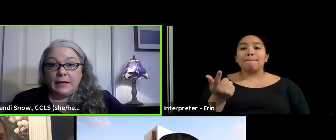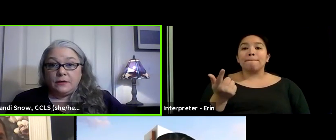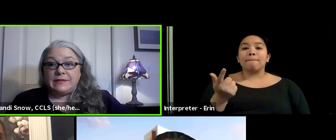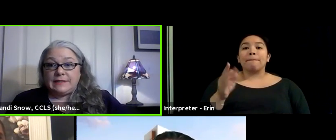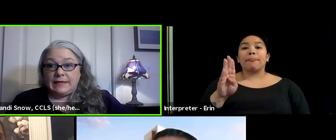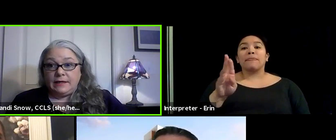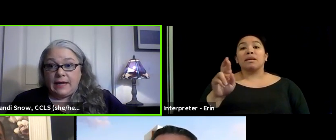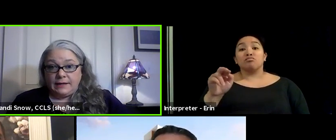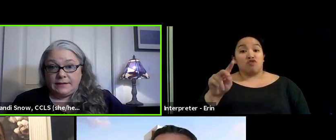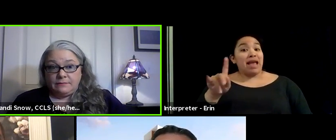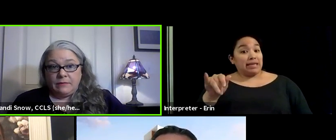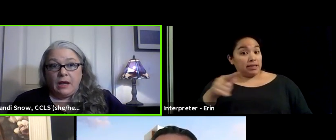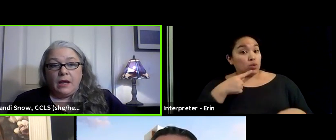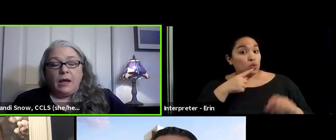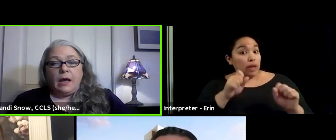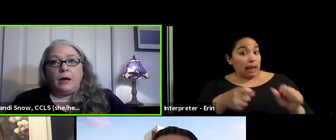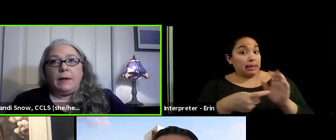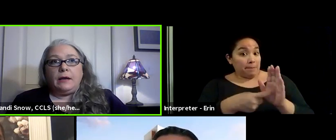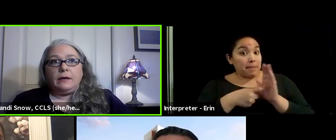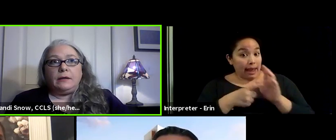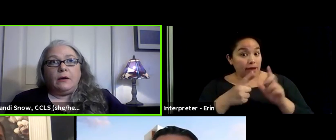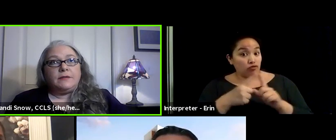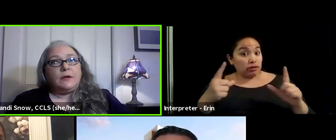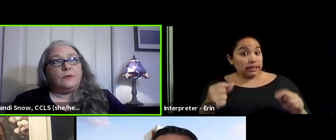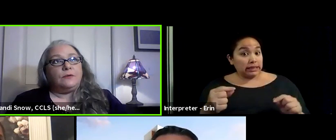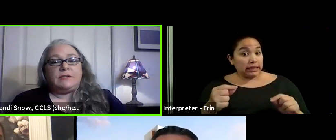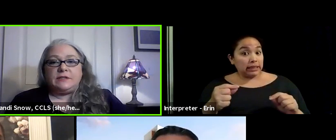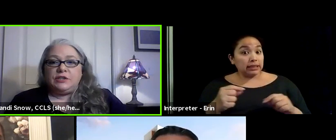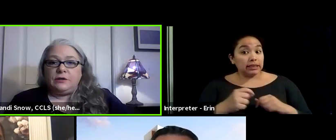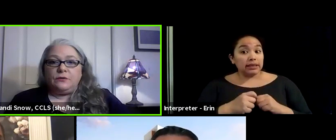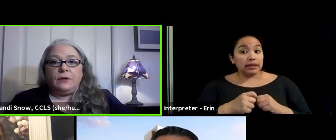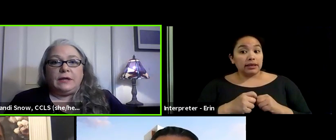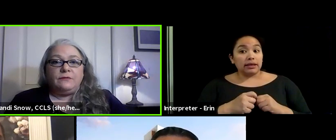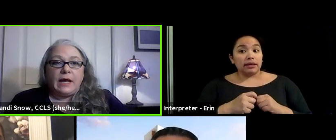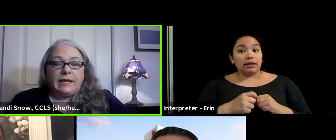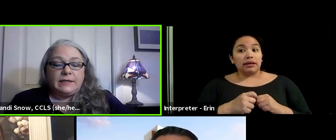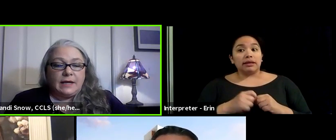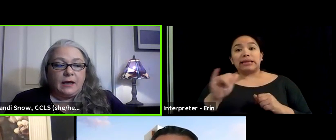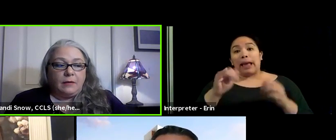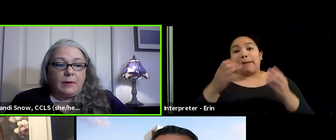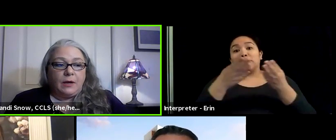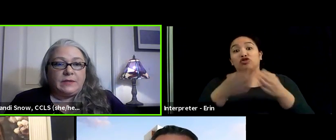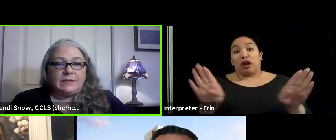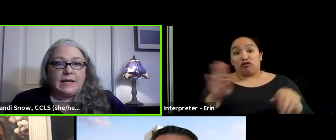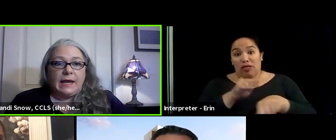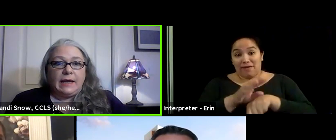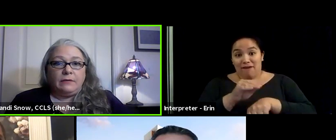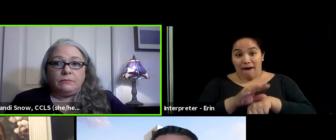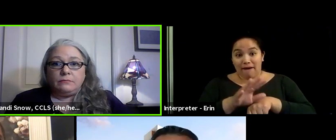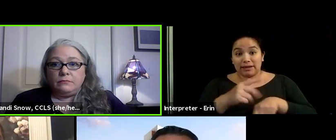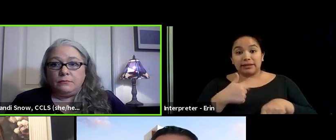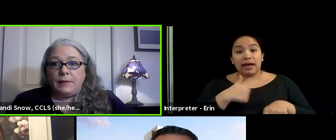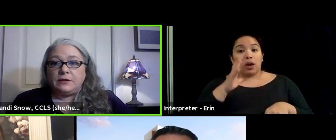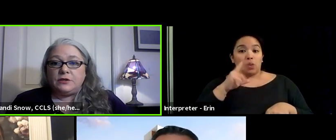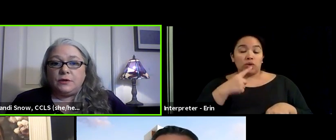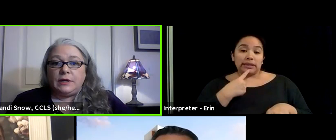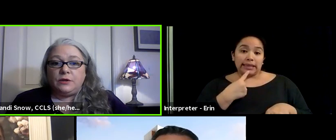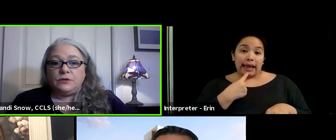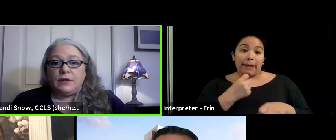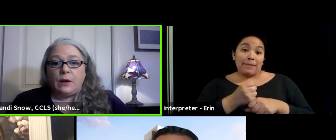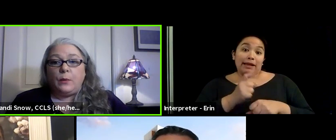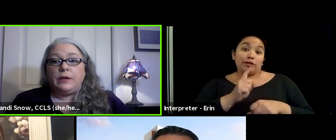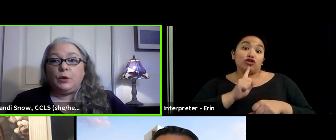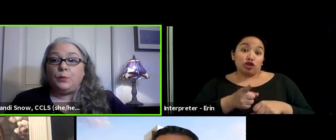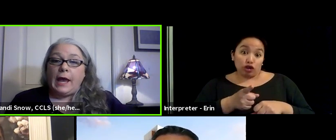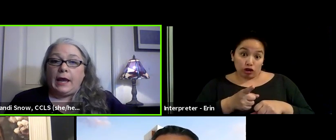can demand a receipt, yes. And also, just as general advice, I would say make sure that